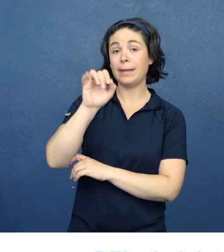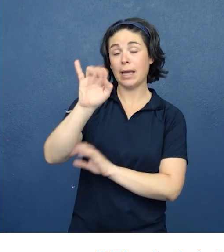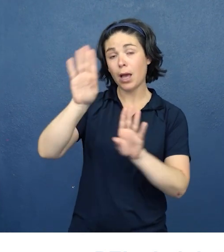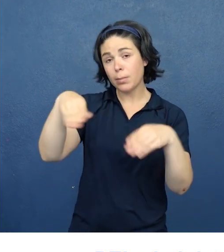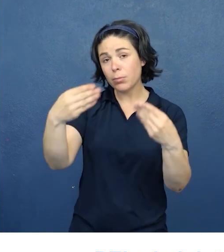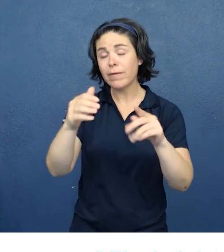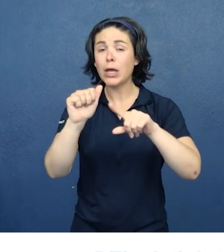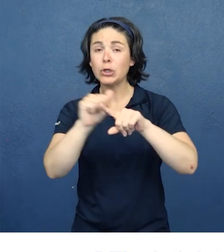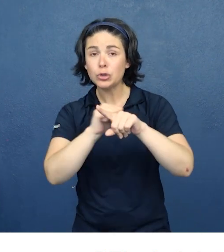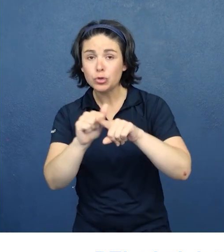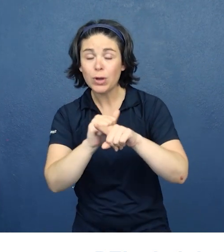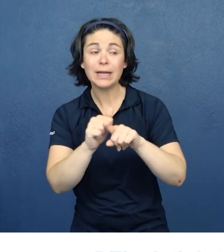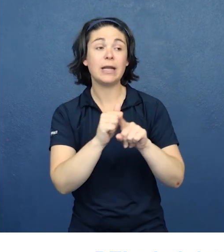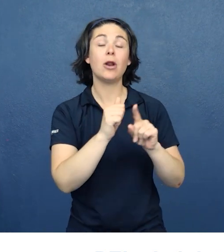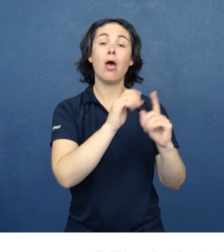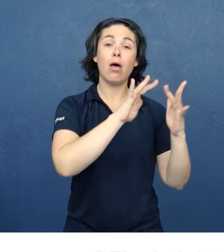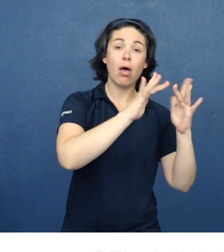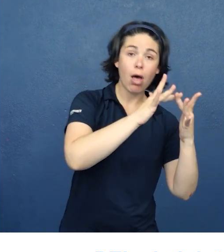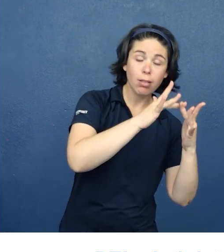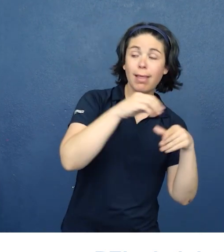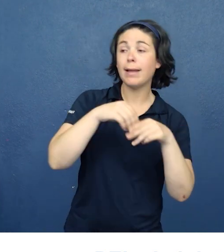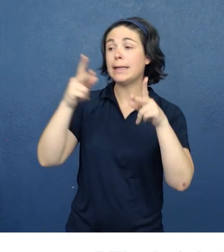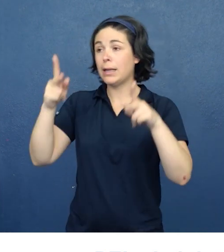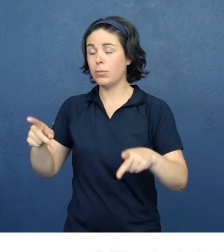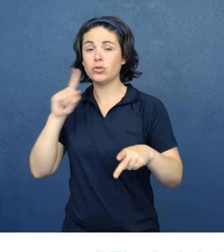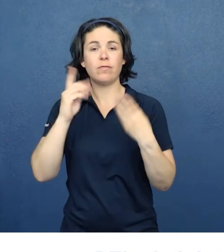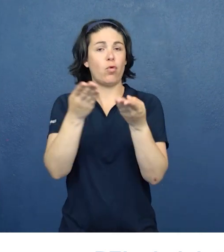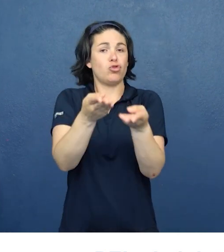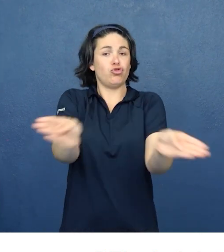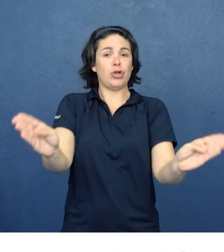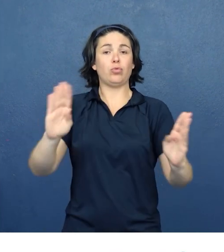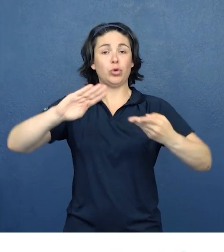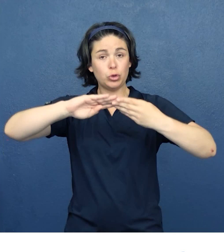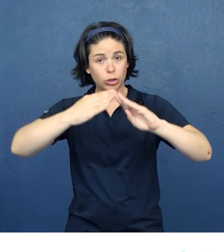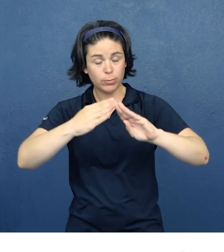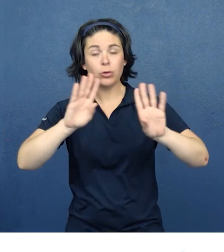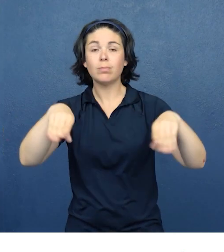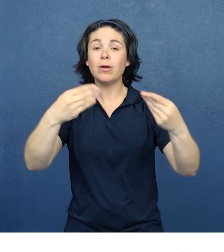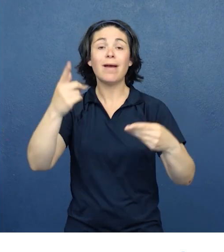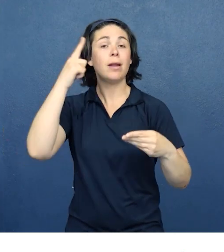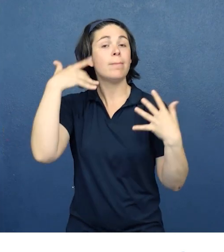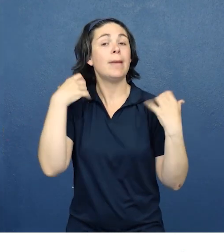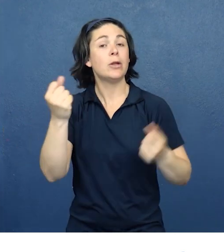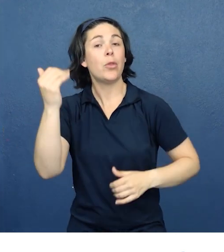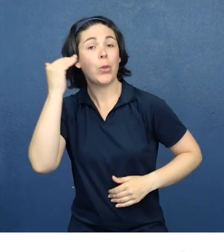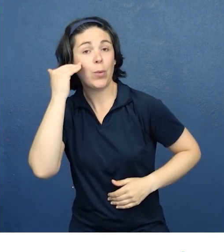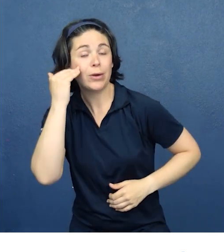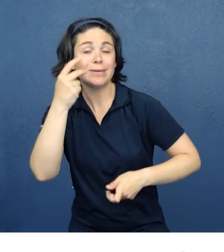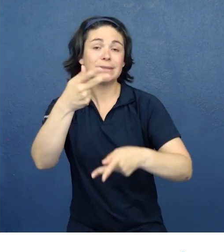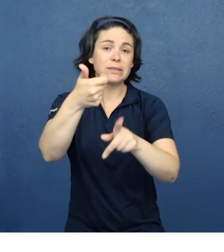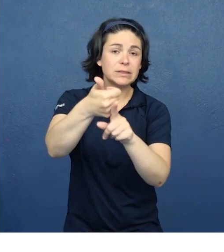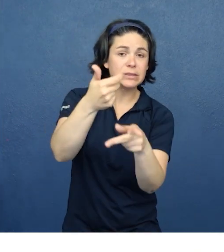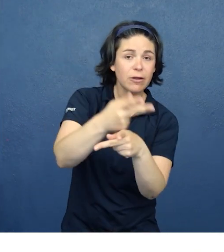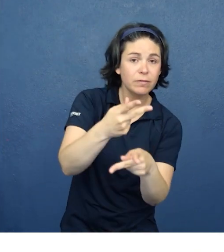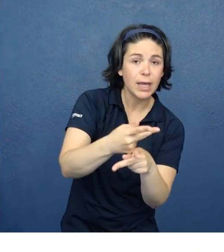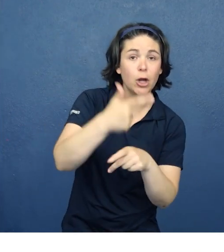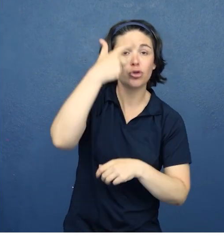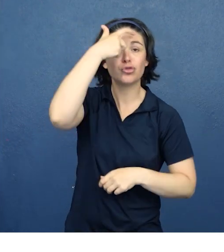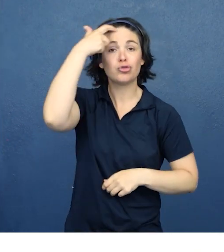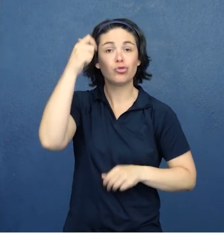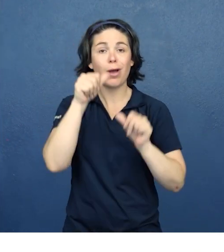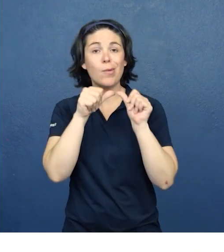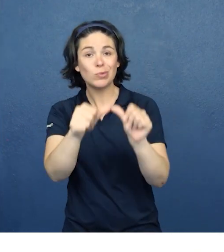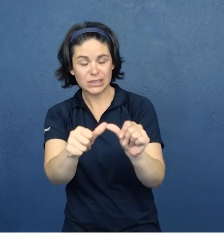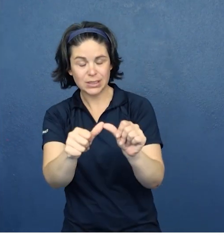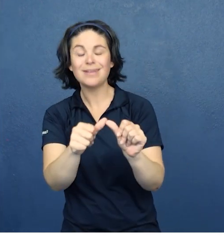offer trainings virtually and in person available to the general community focused on mental health awareness, self-care and wellness, trauma and